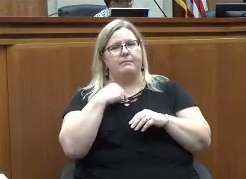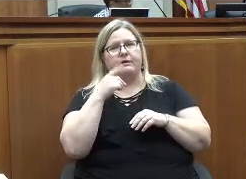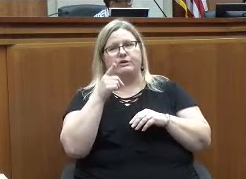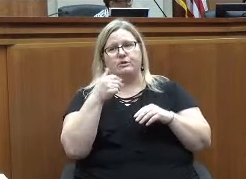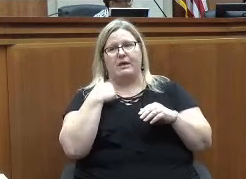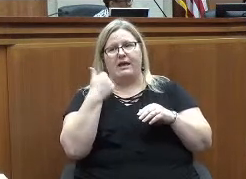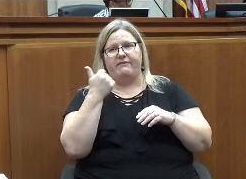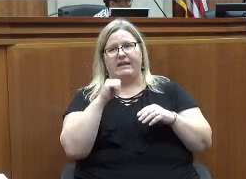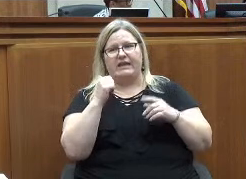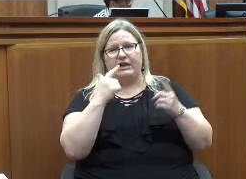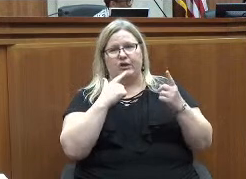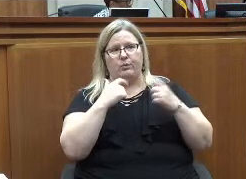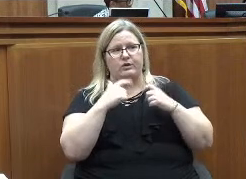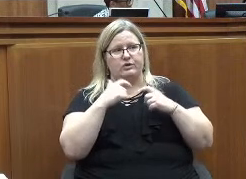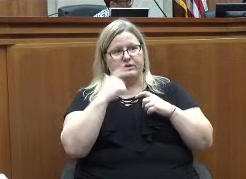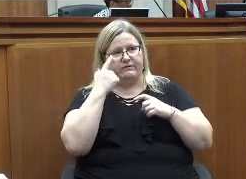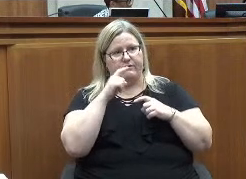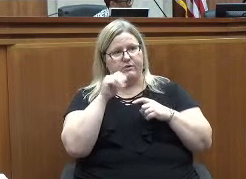for Amanda?